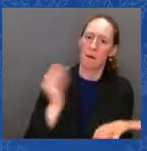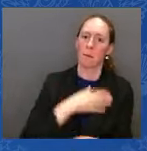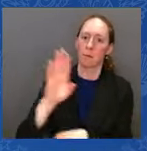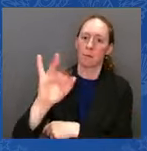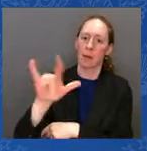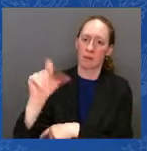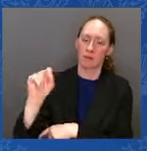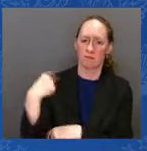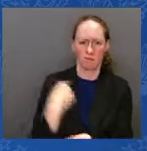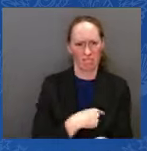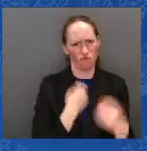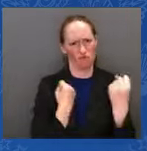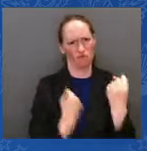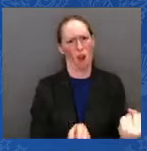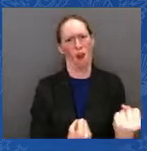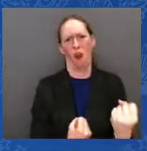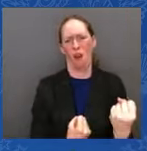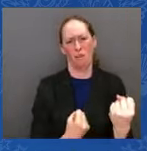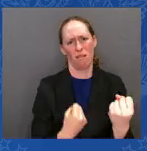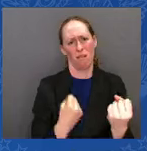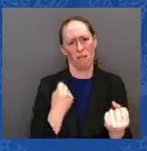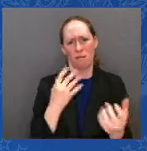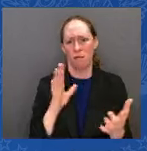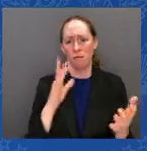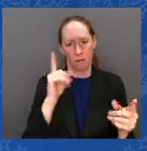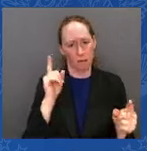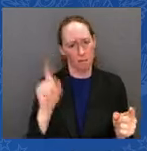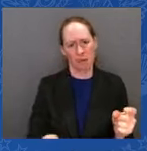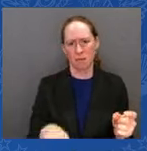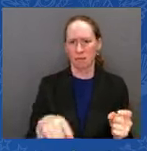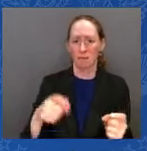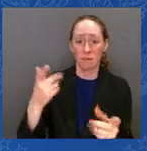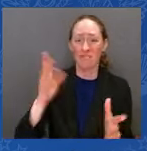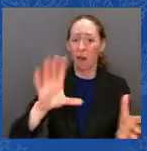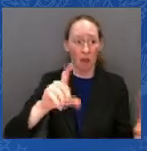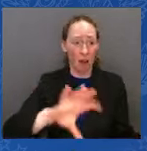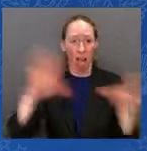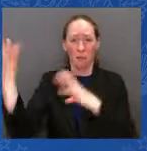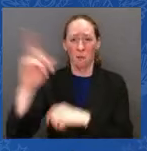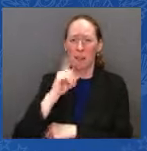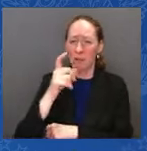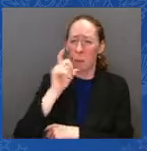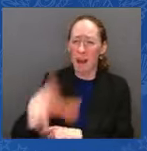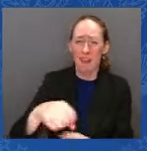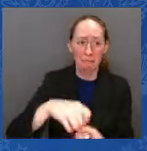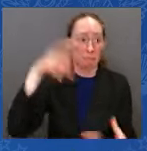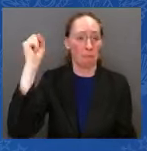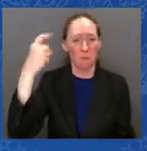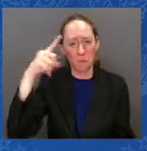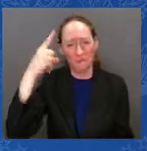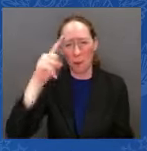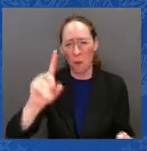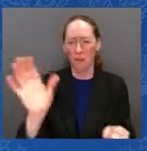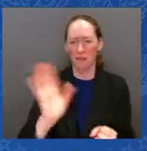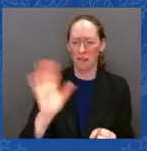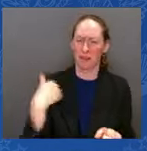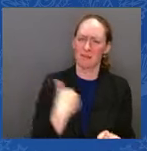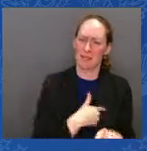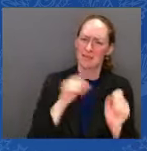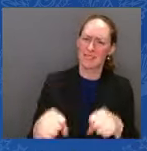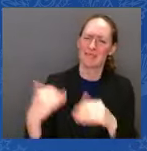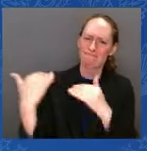lowering the deficit without a needless crisis, in a responsible way. I believe in cutting spending and cutting the deficit. In my